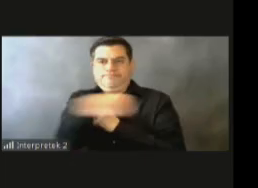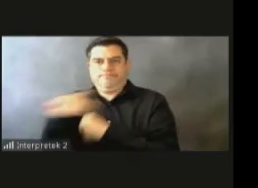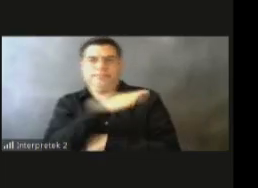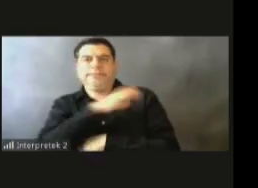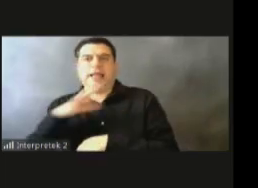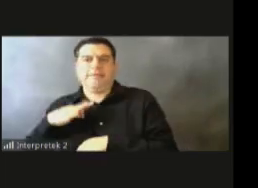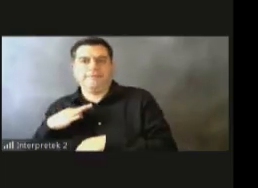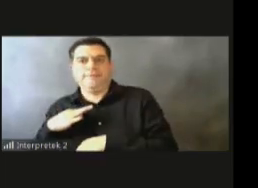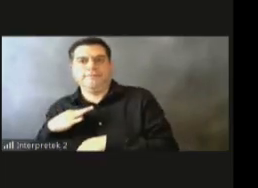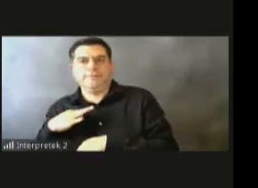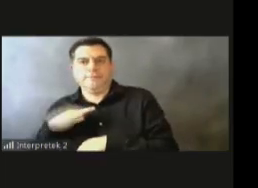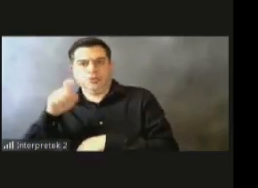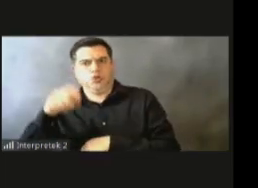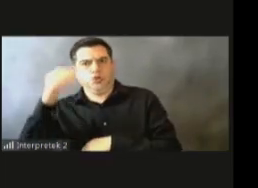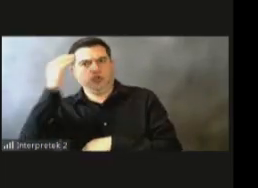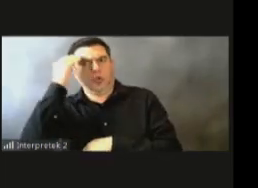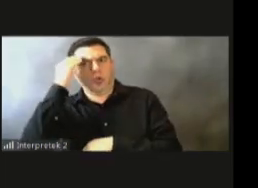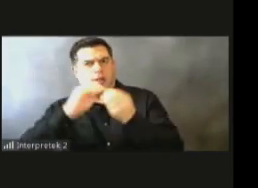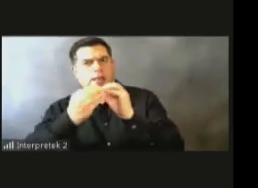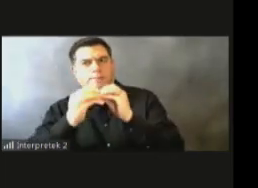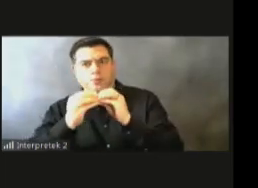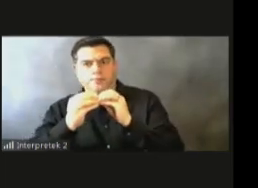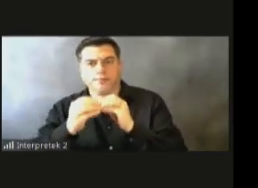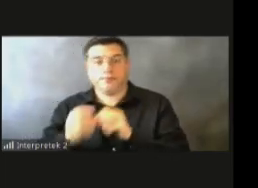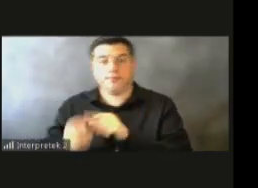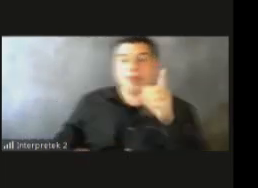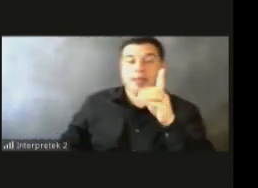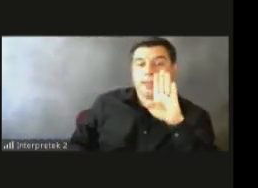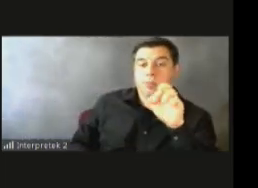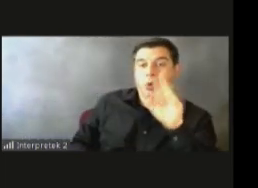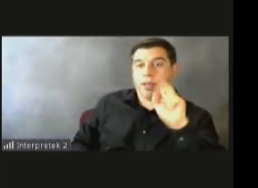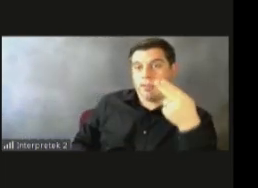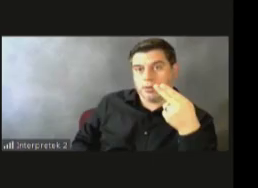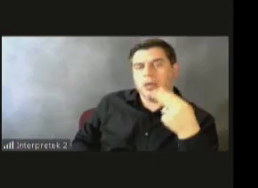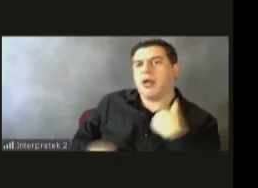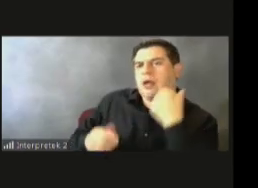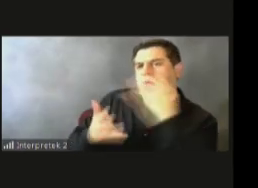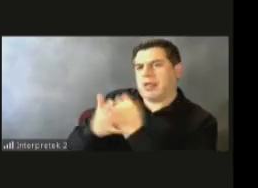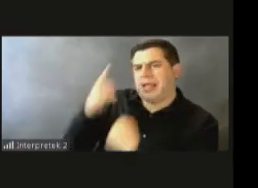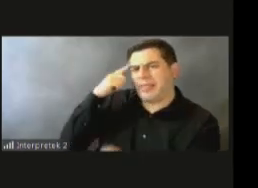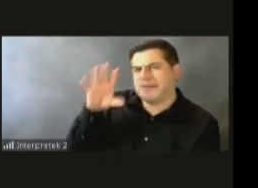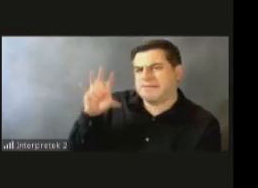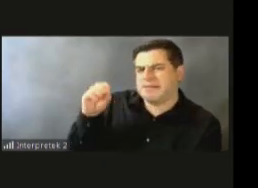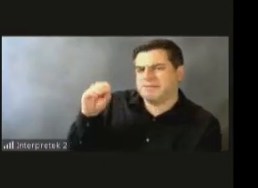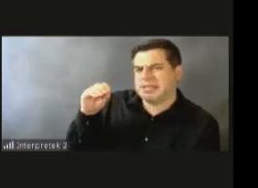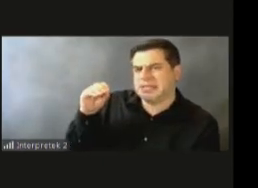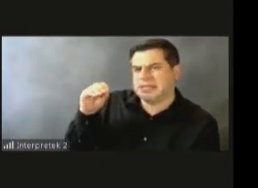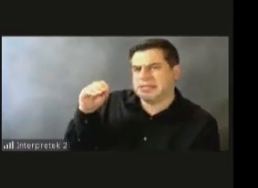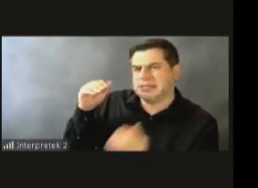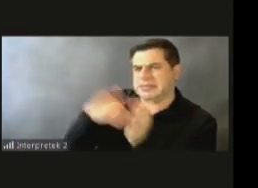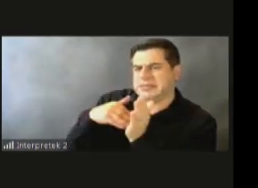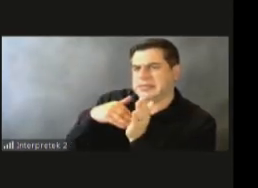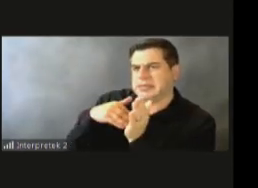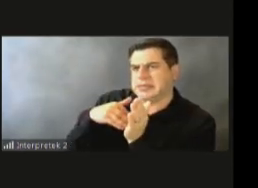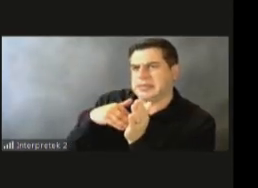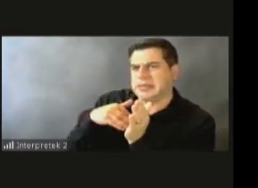I believe the budgeted amount for the engagement was $50,000, and Jackie's on the line too as well.